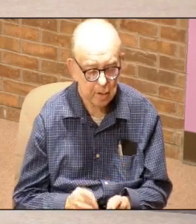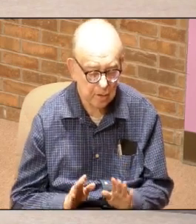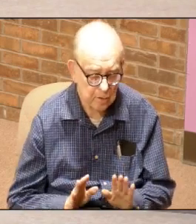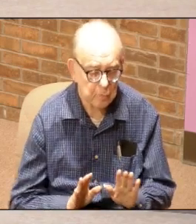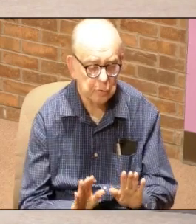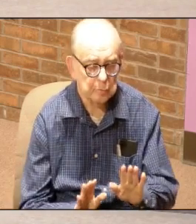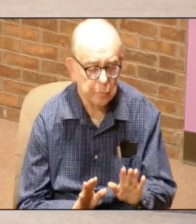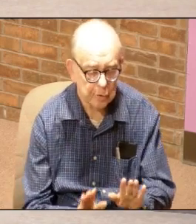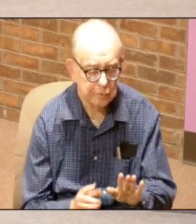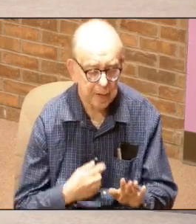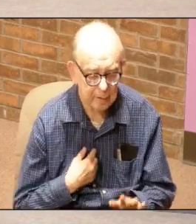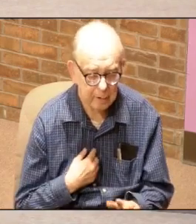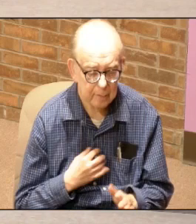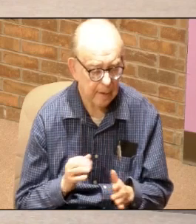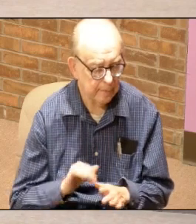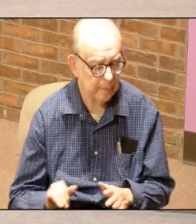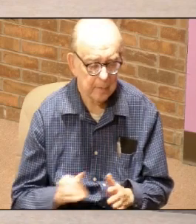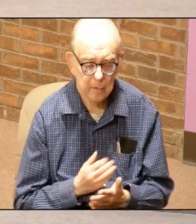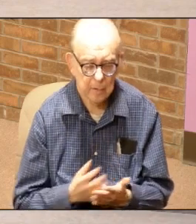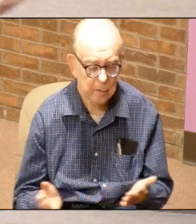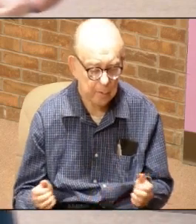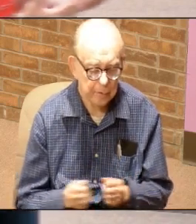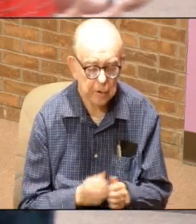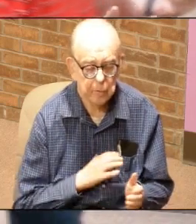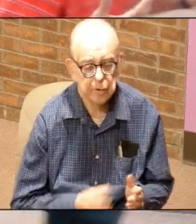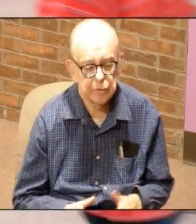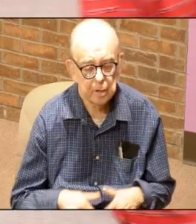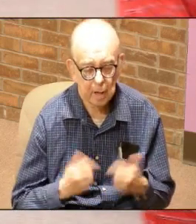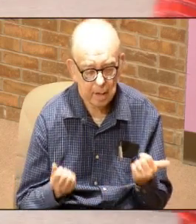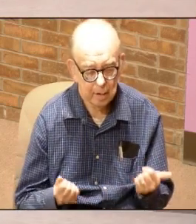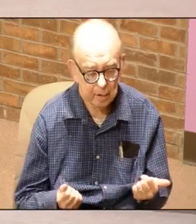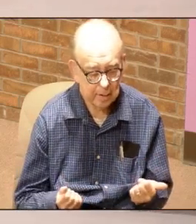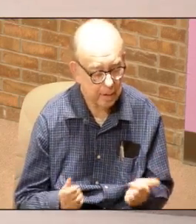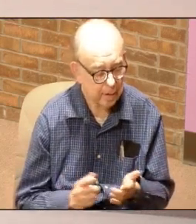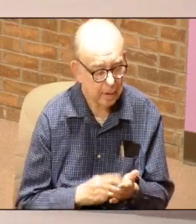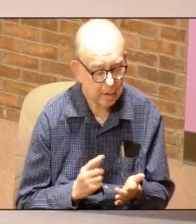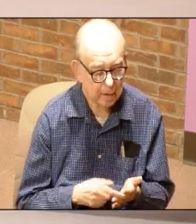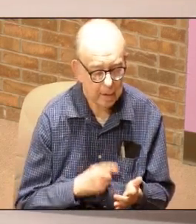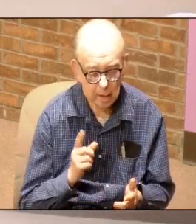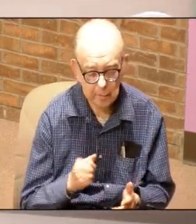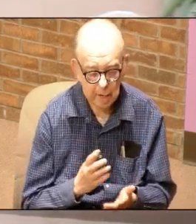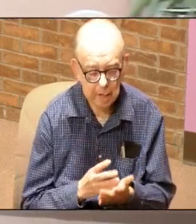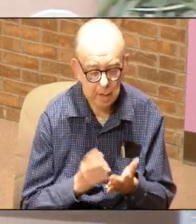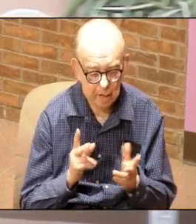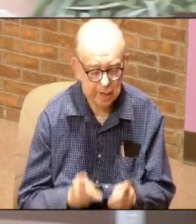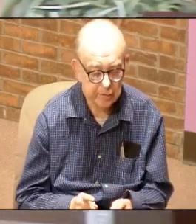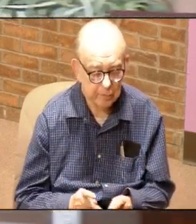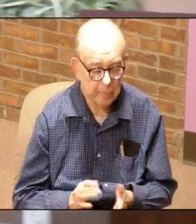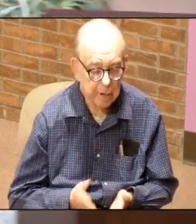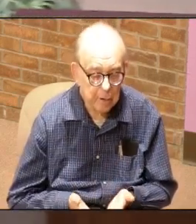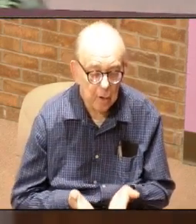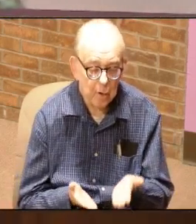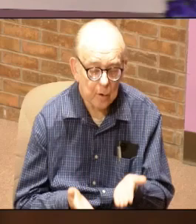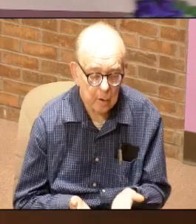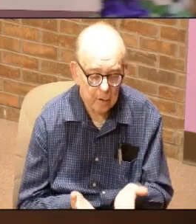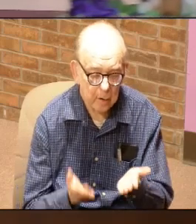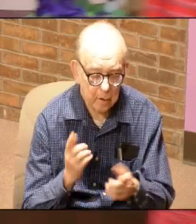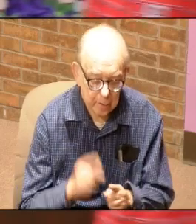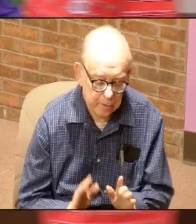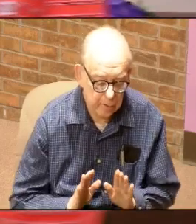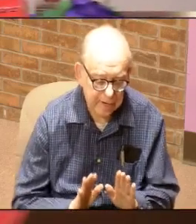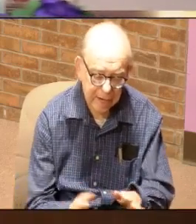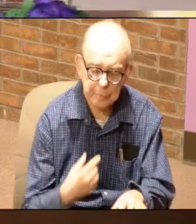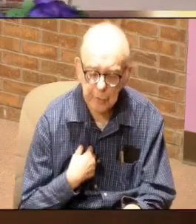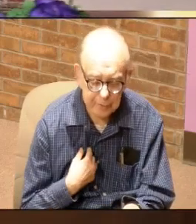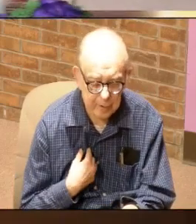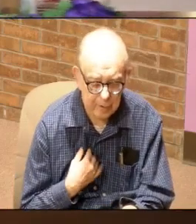push. That's the same thing in our Christian life. Every once in a while, I need to push. You can't push